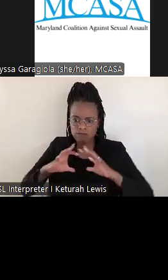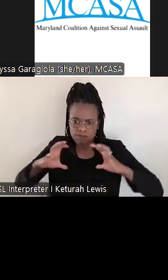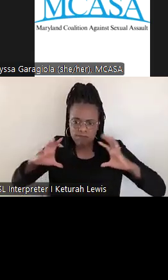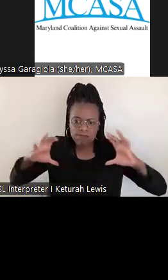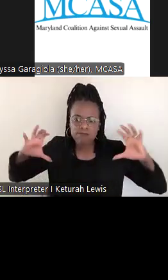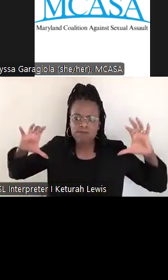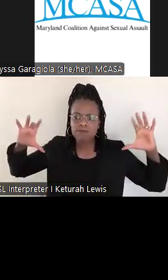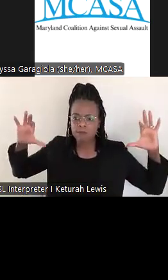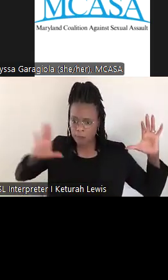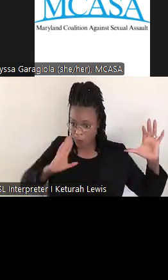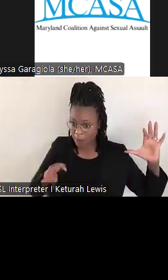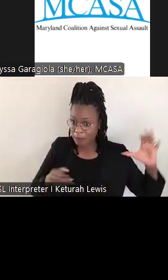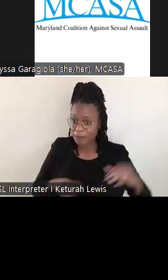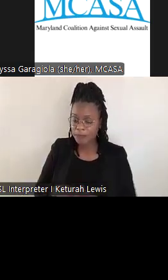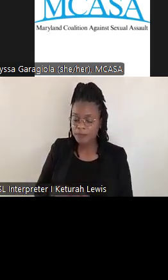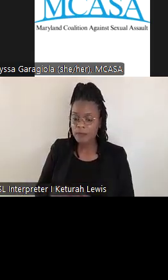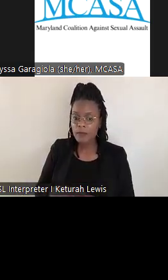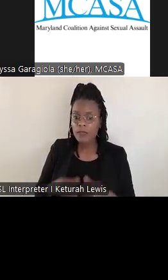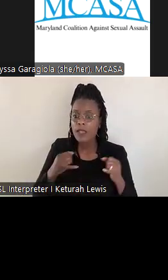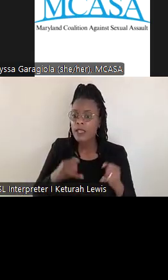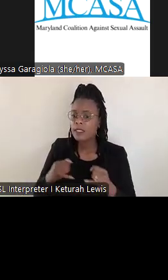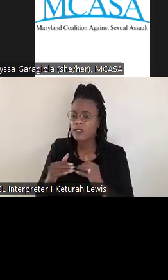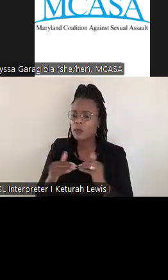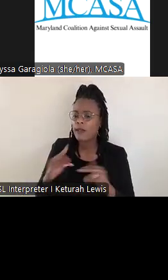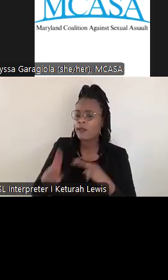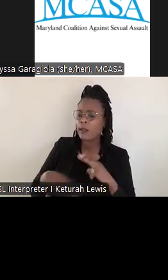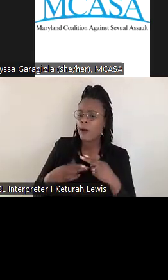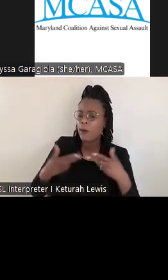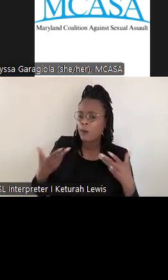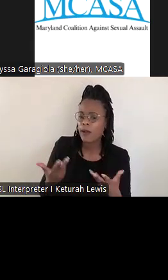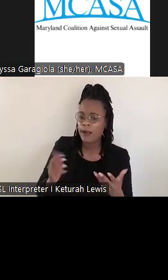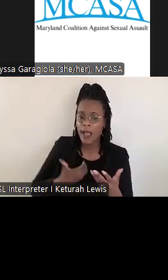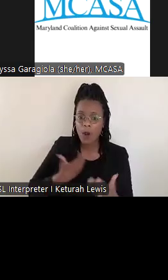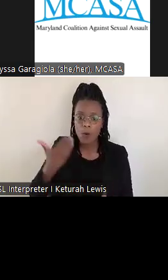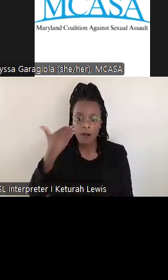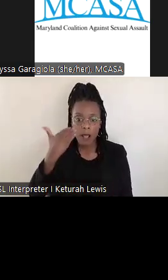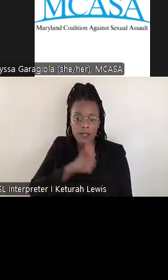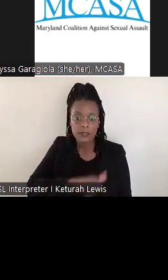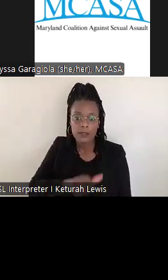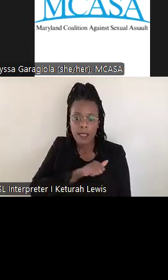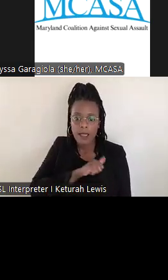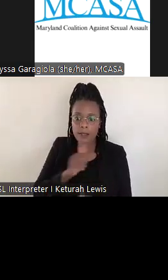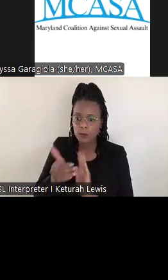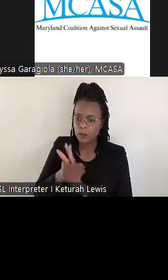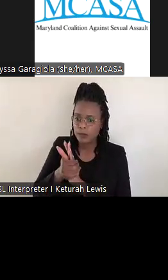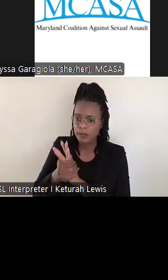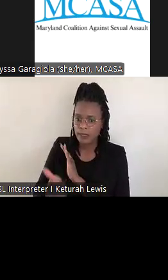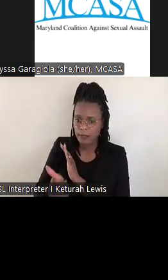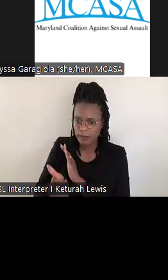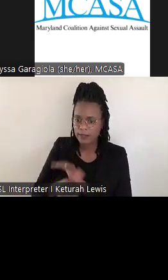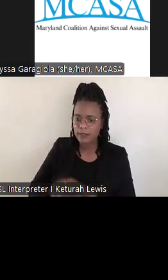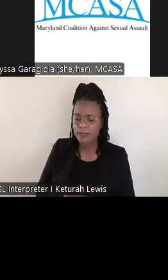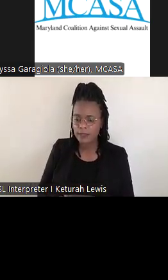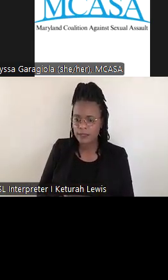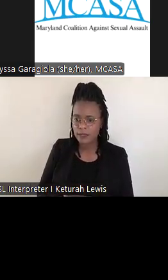there. So the individual level is about our knowledge and our attitudes and our skills. So this is what like I